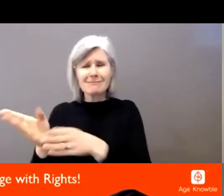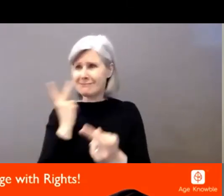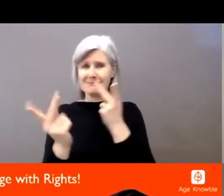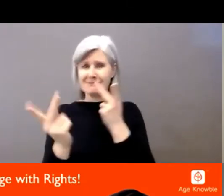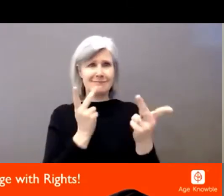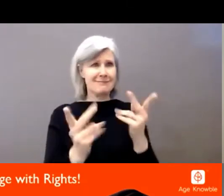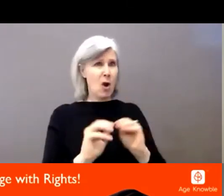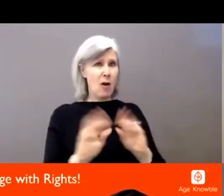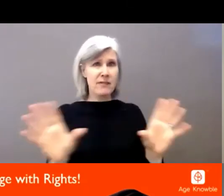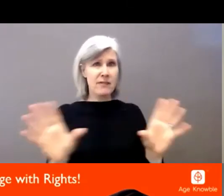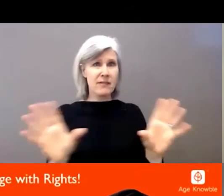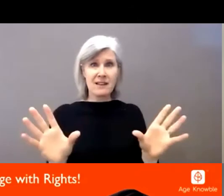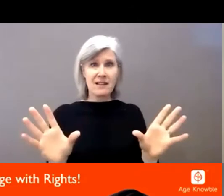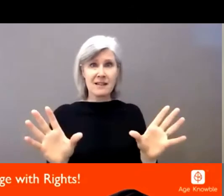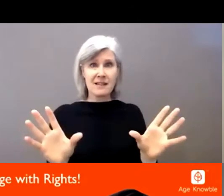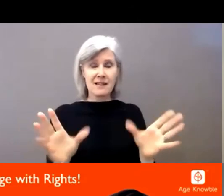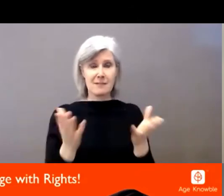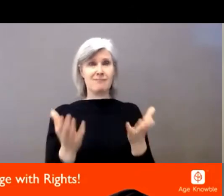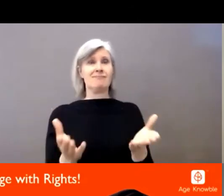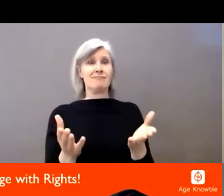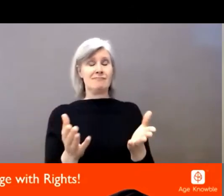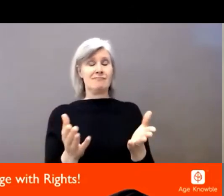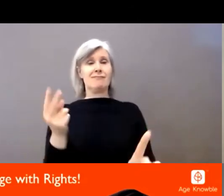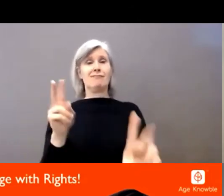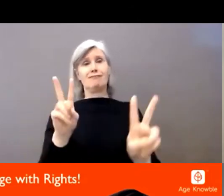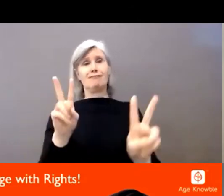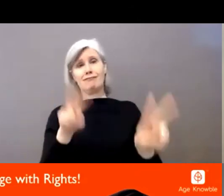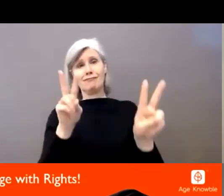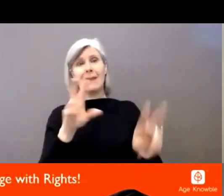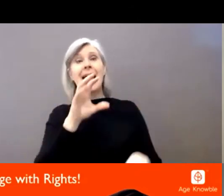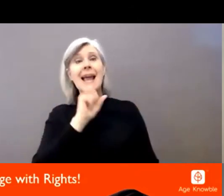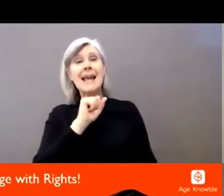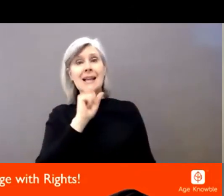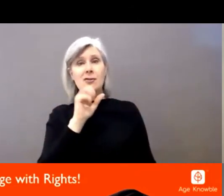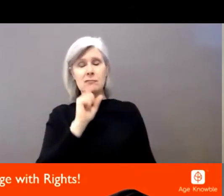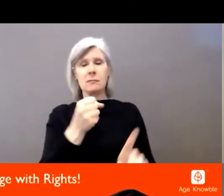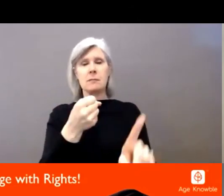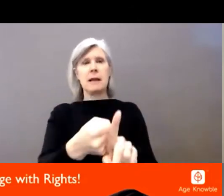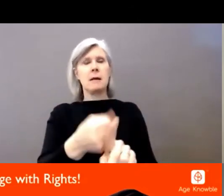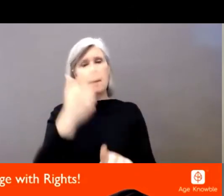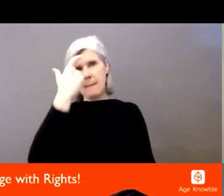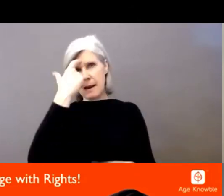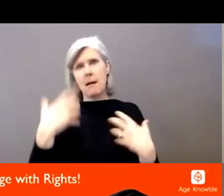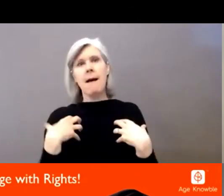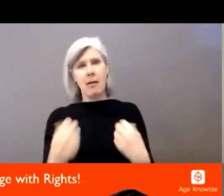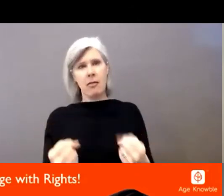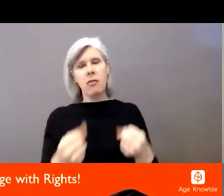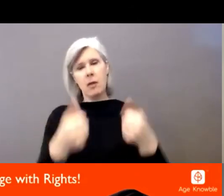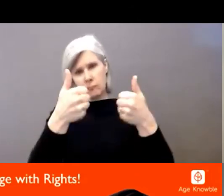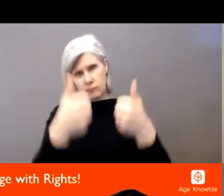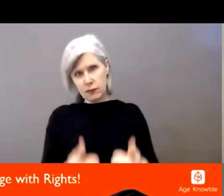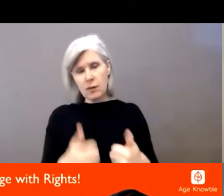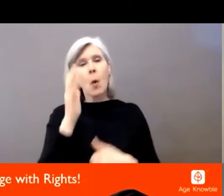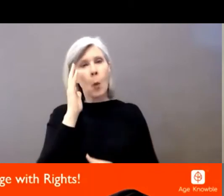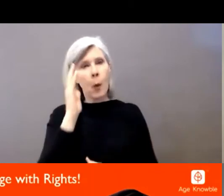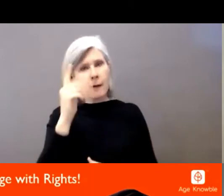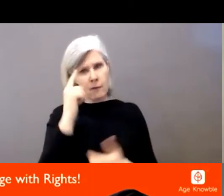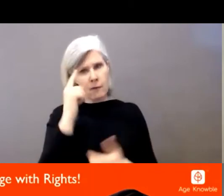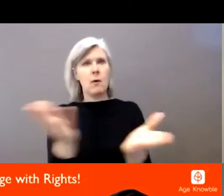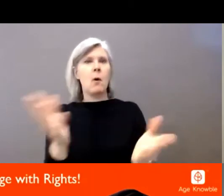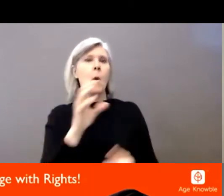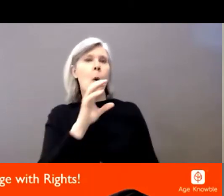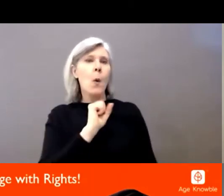negatively affects the mental health of older people. So what should we do? Well, we need to confront ageism in all its